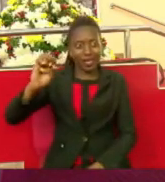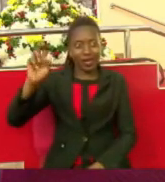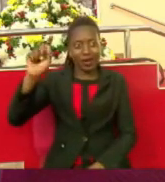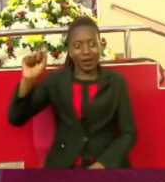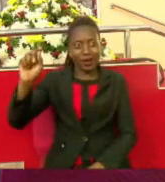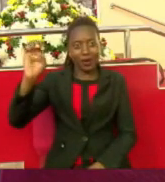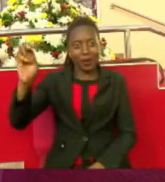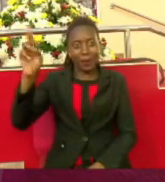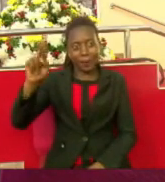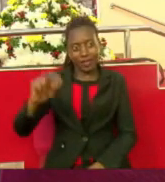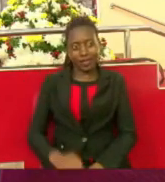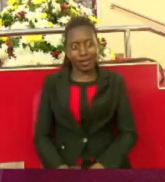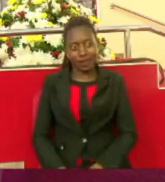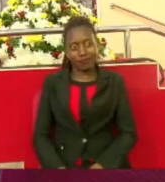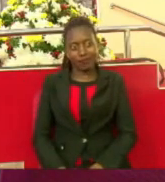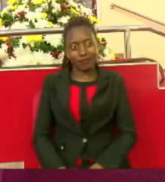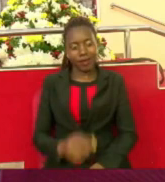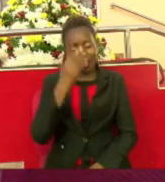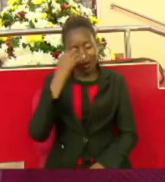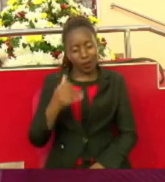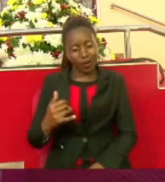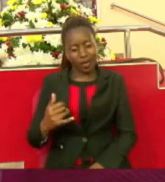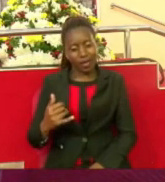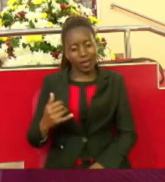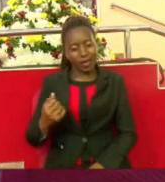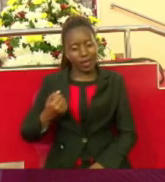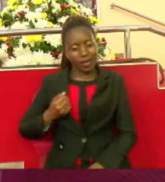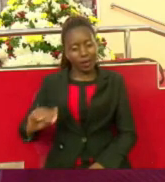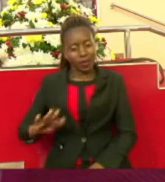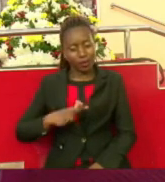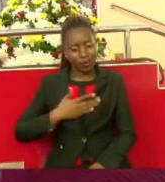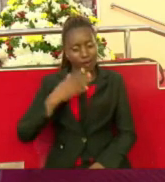She believed I have guided her the right way.